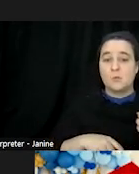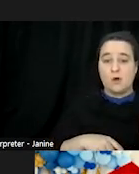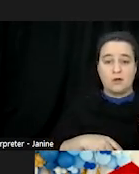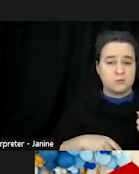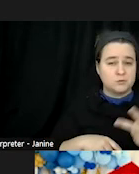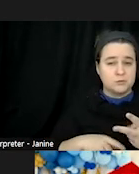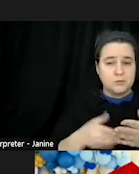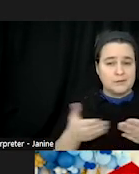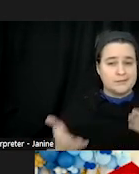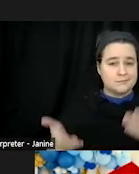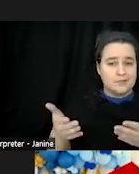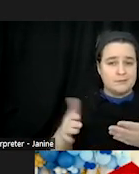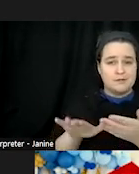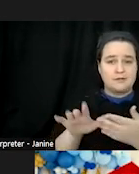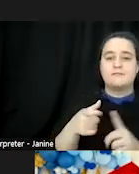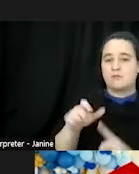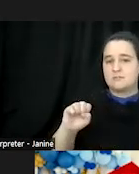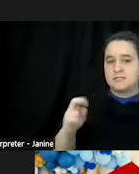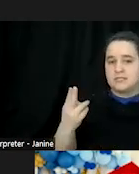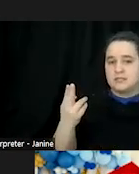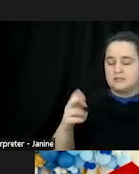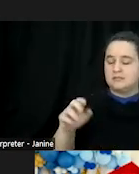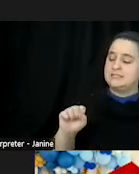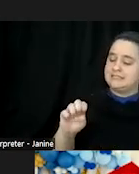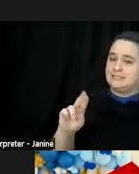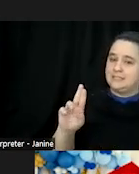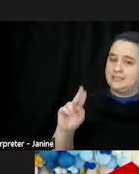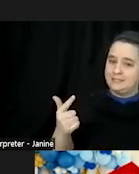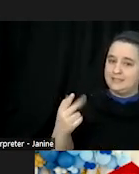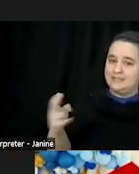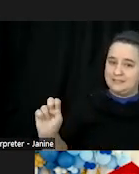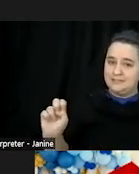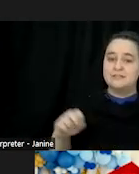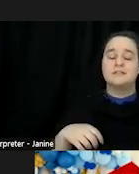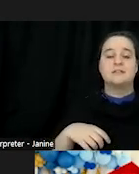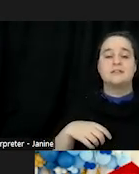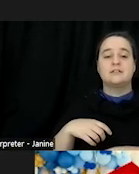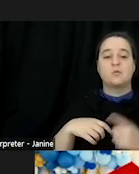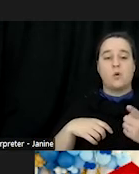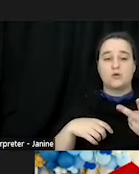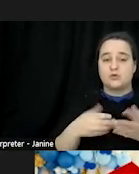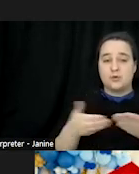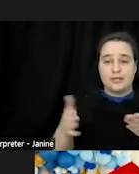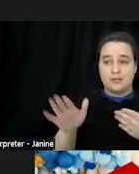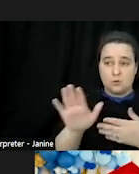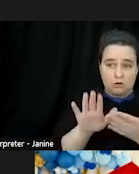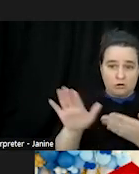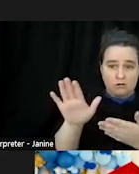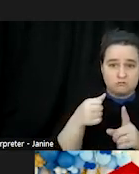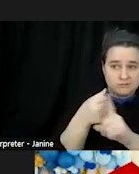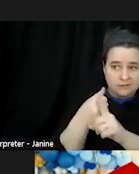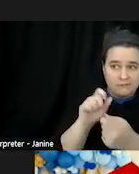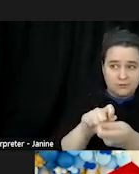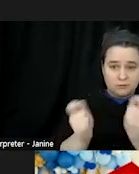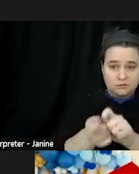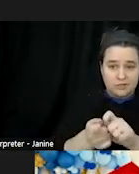things that, this is from Singhi, one or two things that colleges, your college can do to make it better